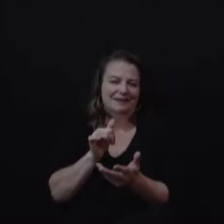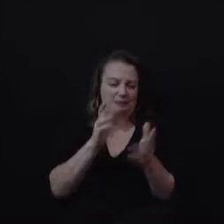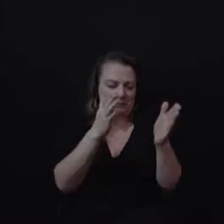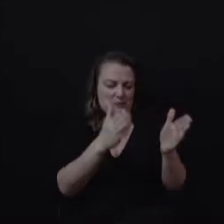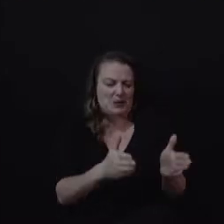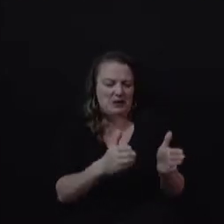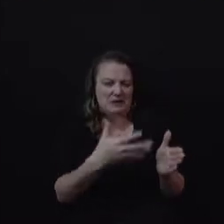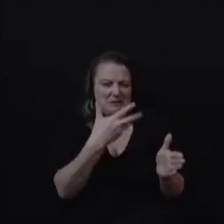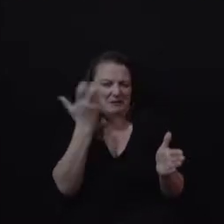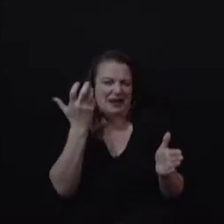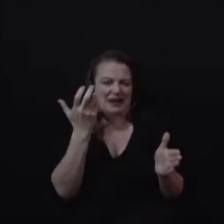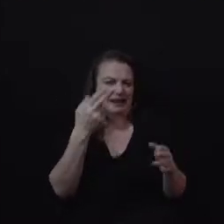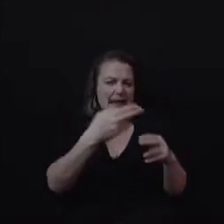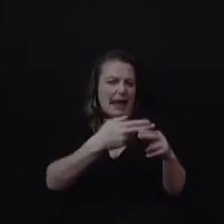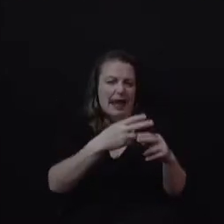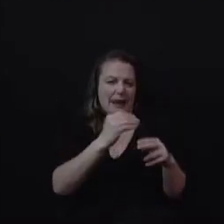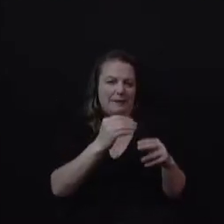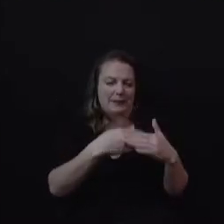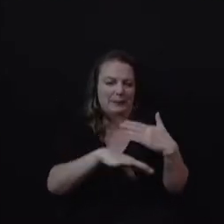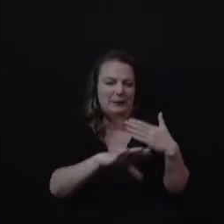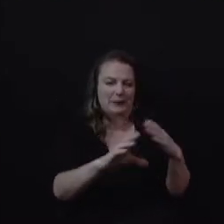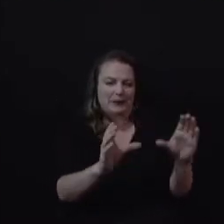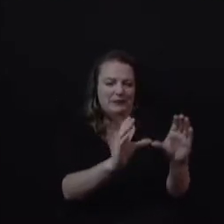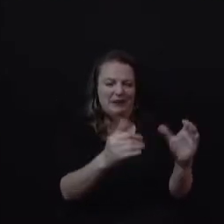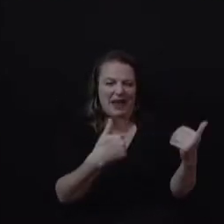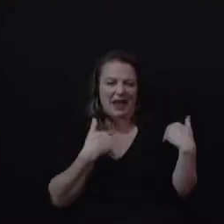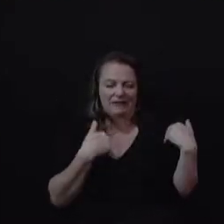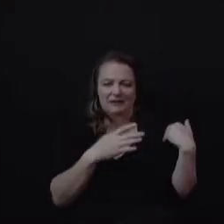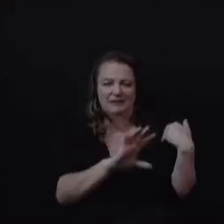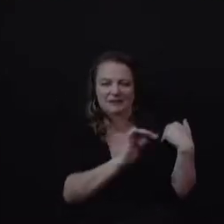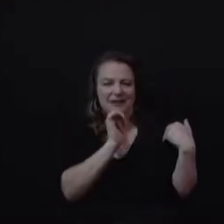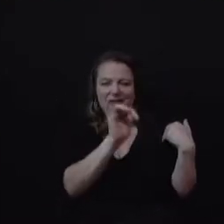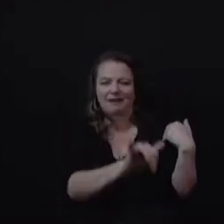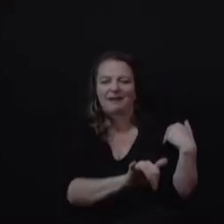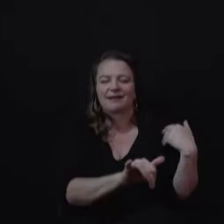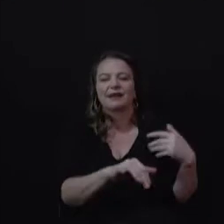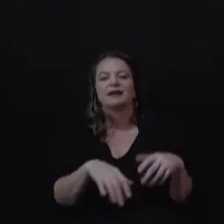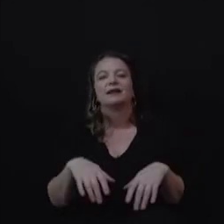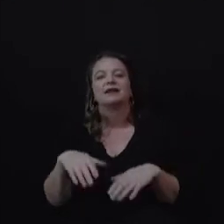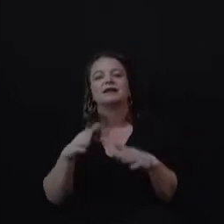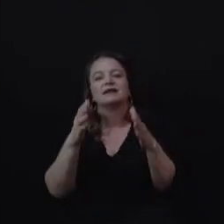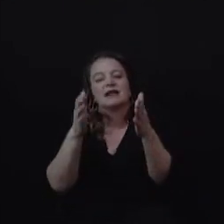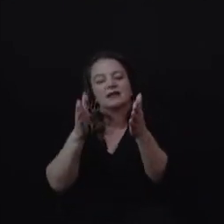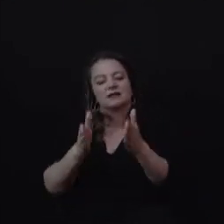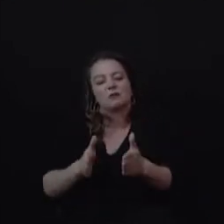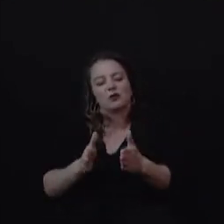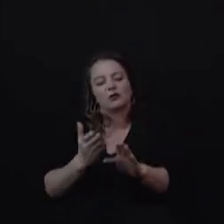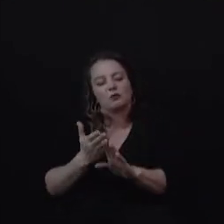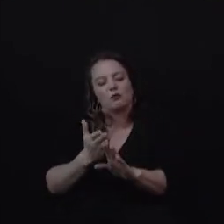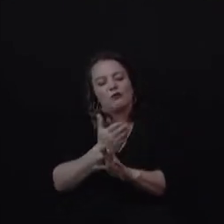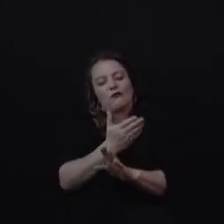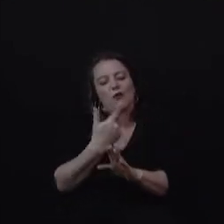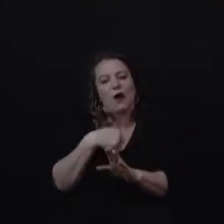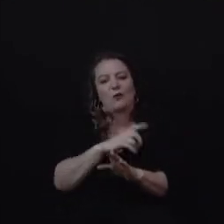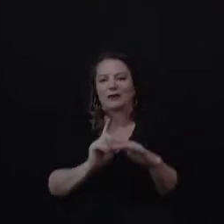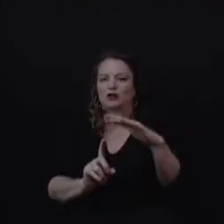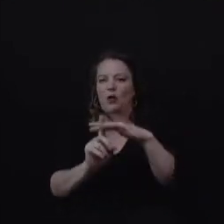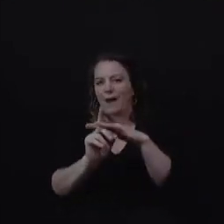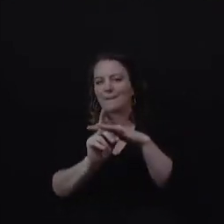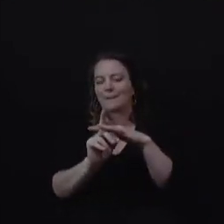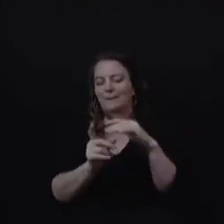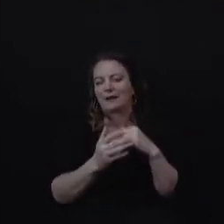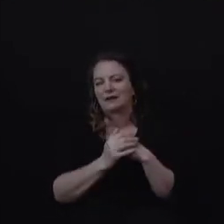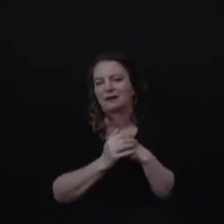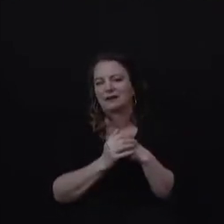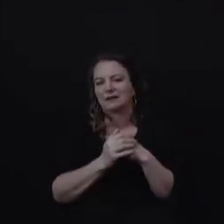has a name and a birth certificate. I'm talking about someone who was before we showed up